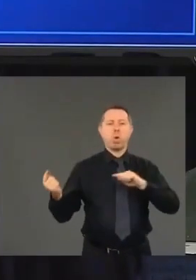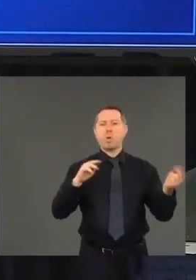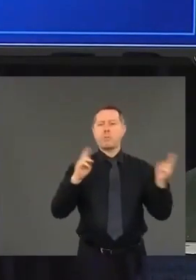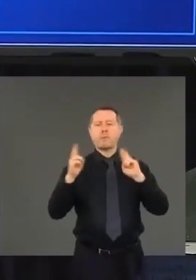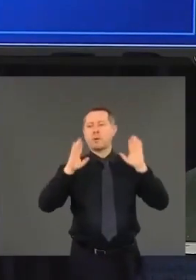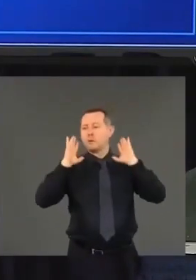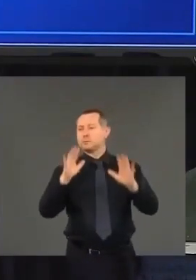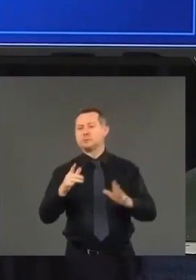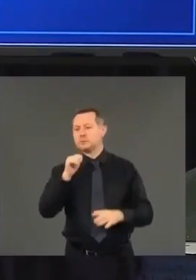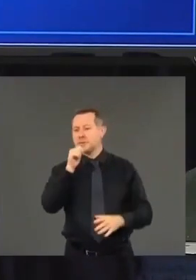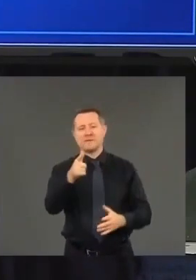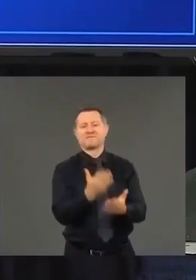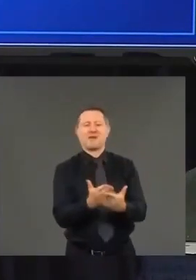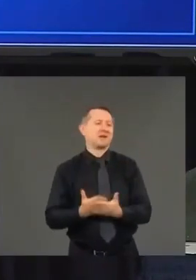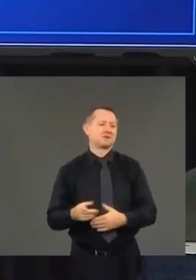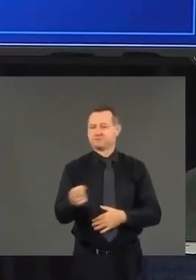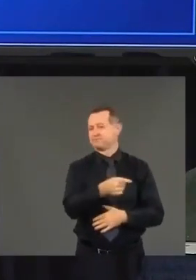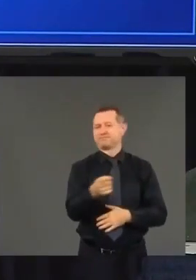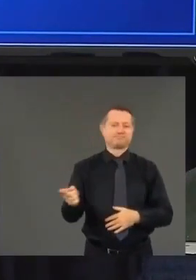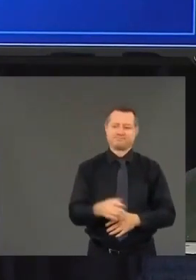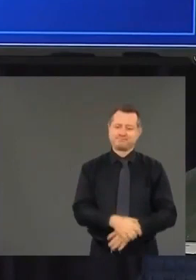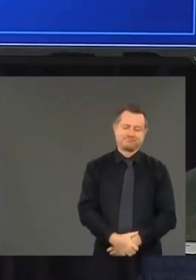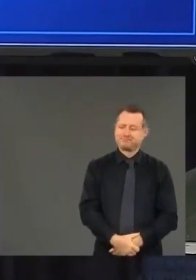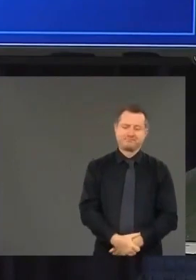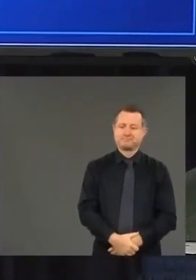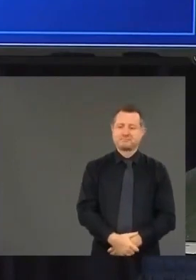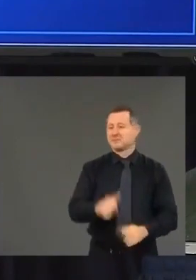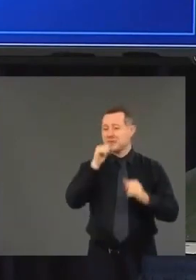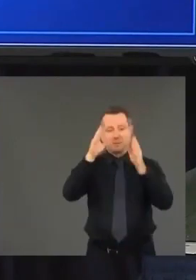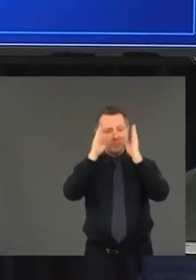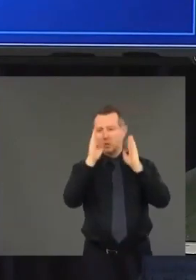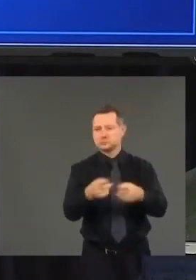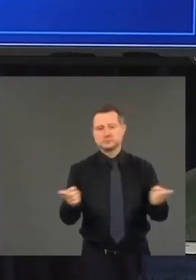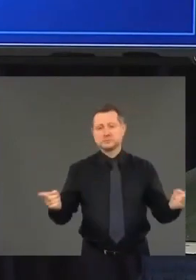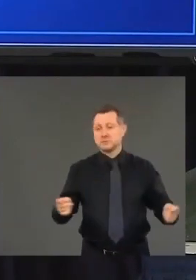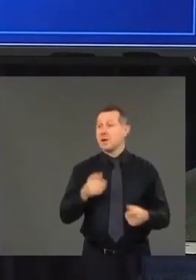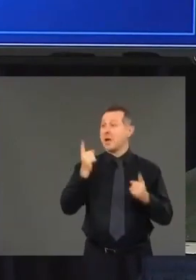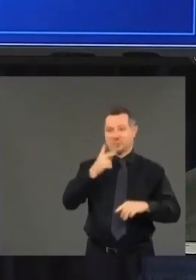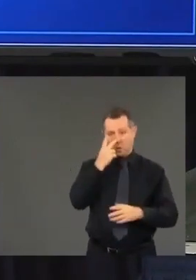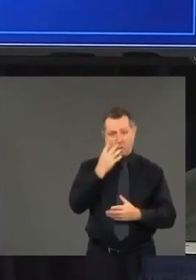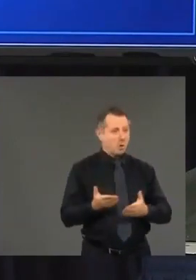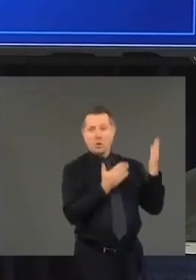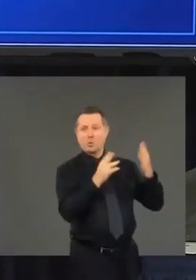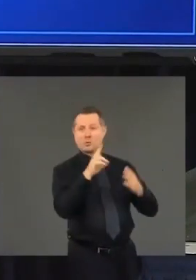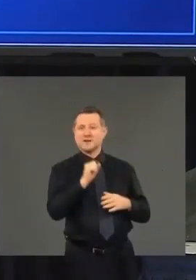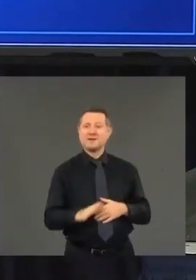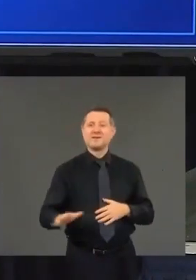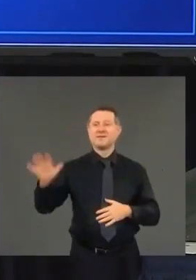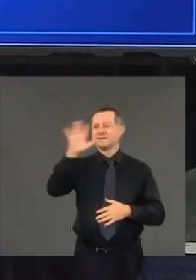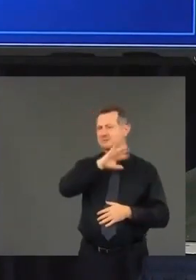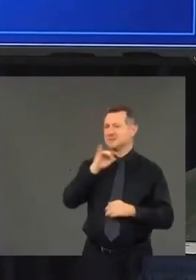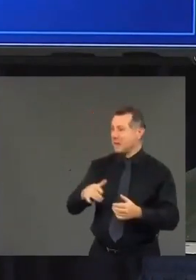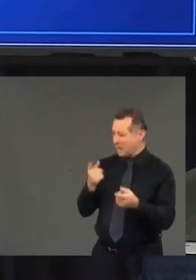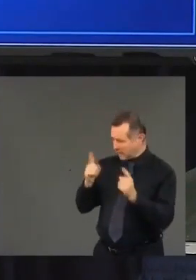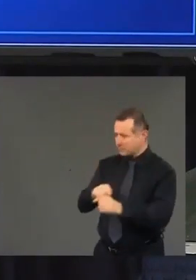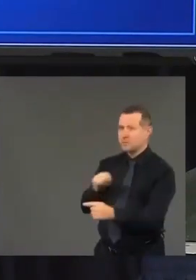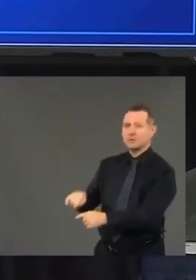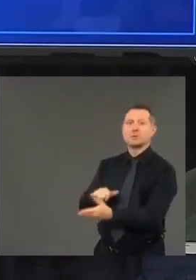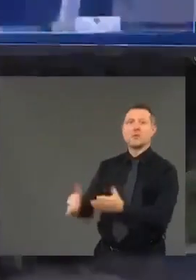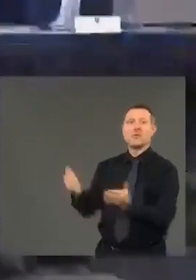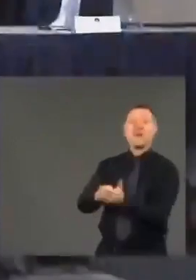page of the newspaper or turning on the news, because what's going on around the country could very easily end up right back in our own backyard, and then